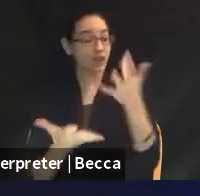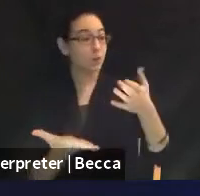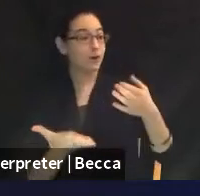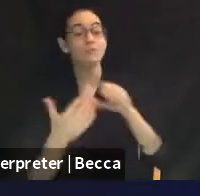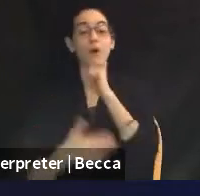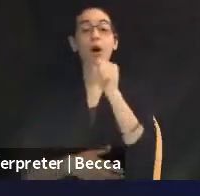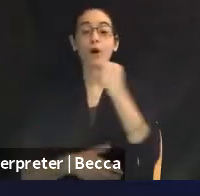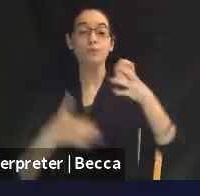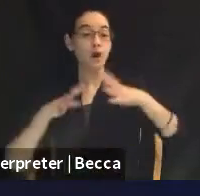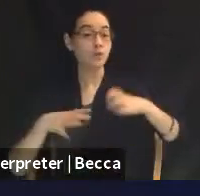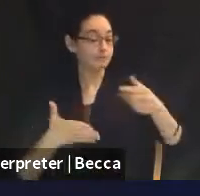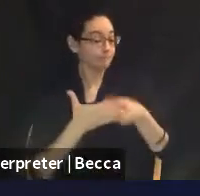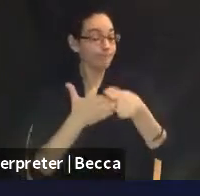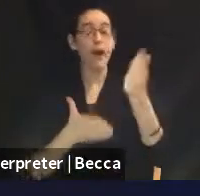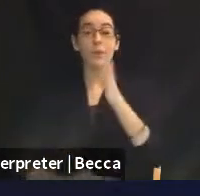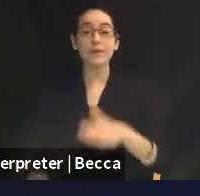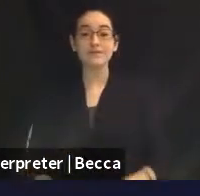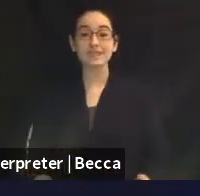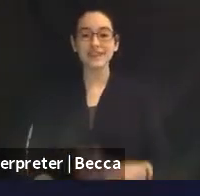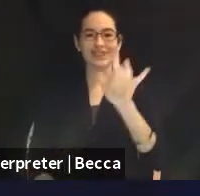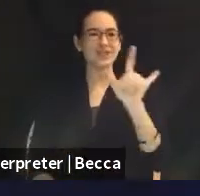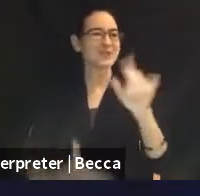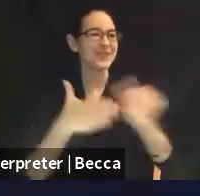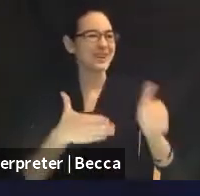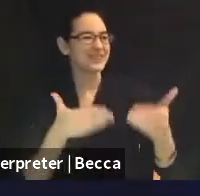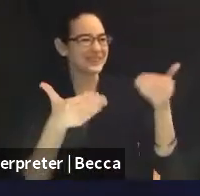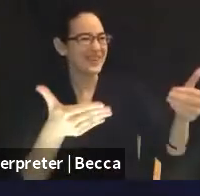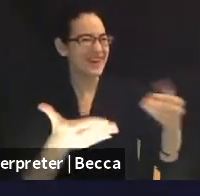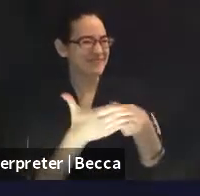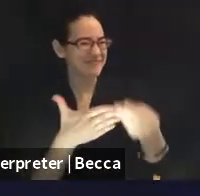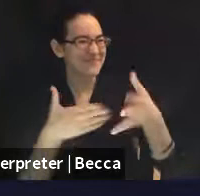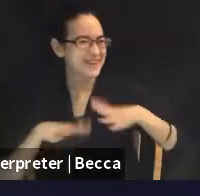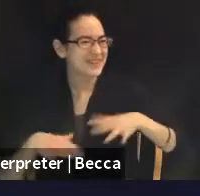it. Here's your $25. Make it happen. Just kidding, not $25.